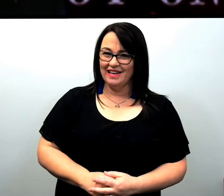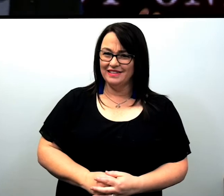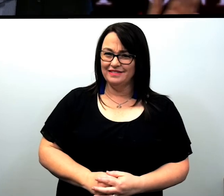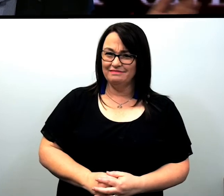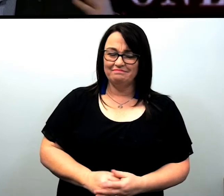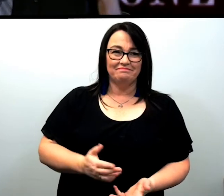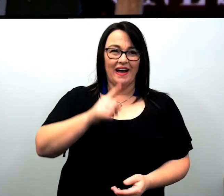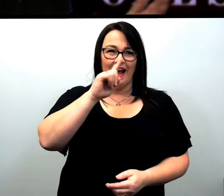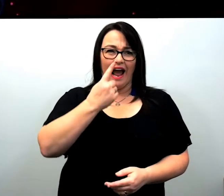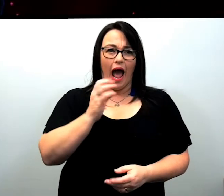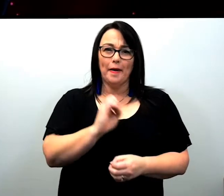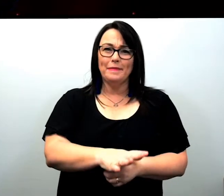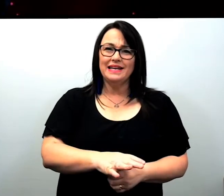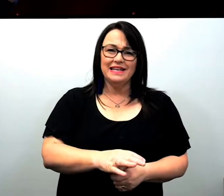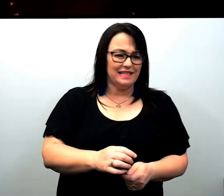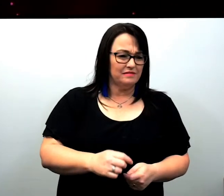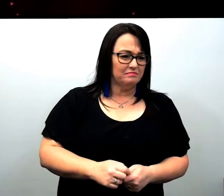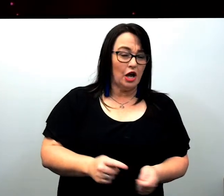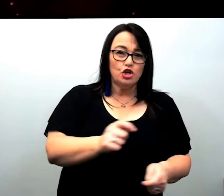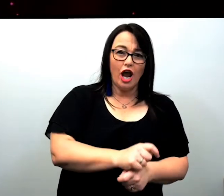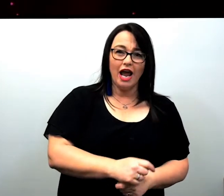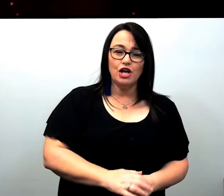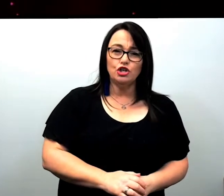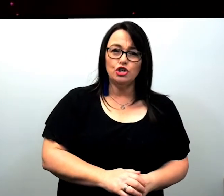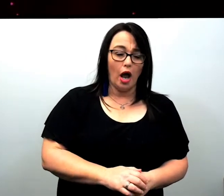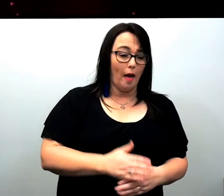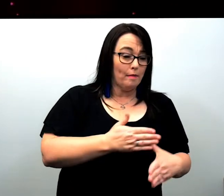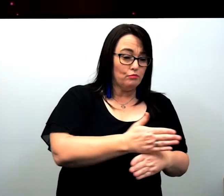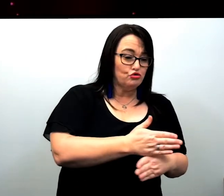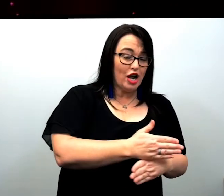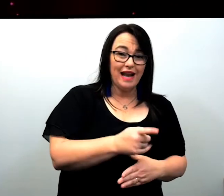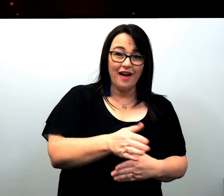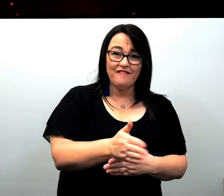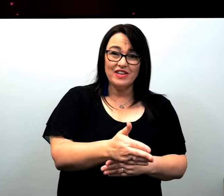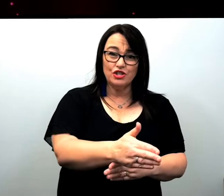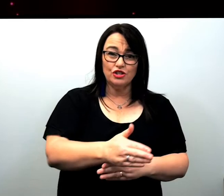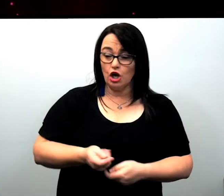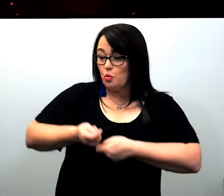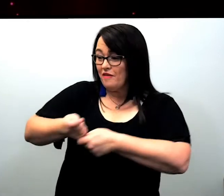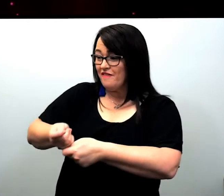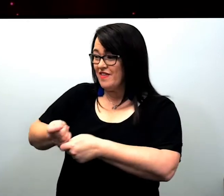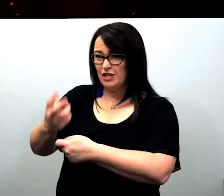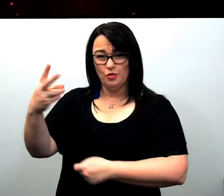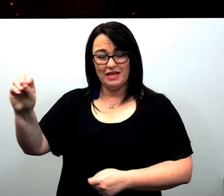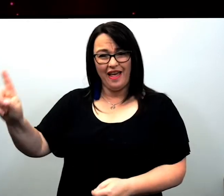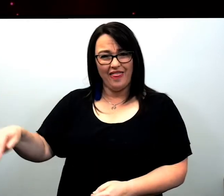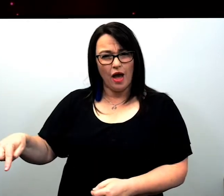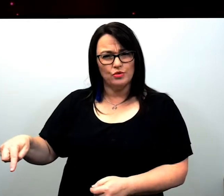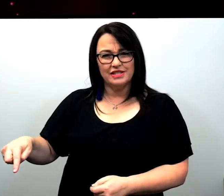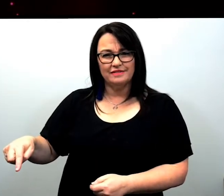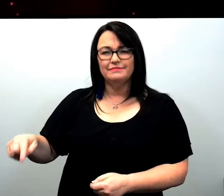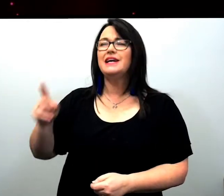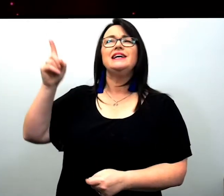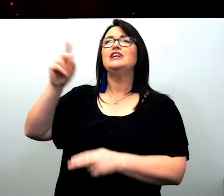5 loaves and 2 fish feeding at least 20, 30,000 people. So how can you do greater in the quality of miracle? He